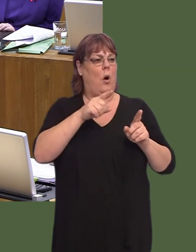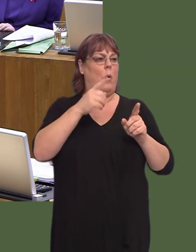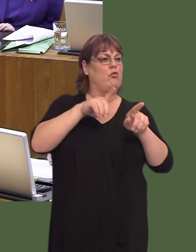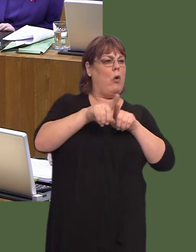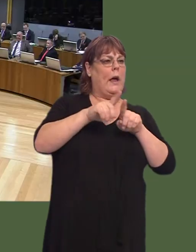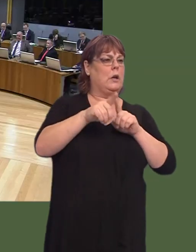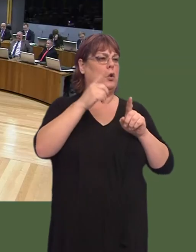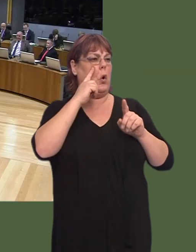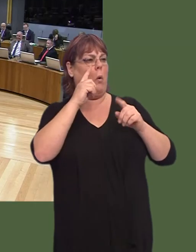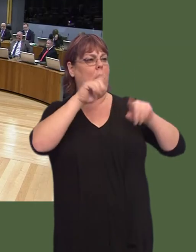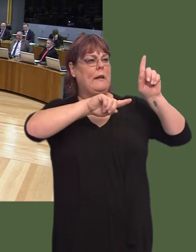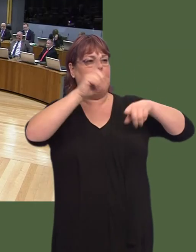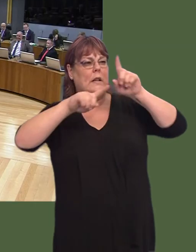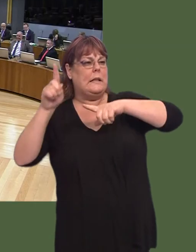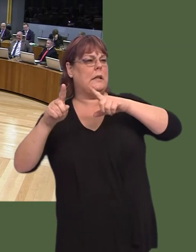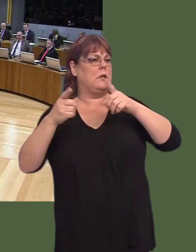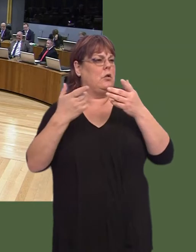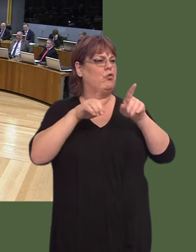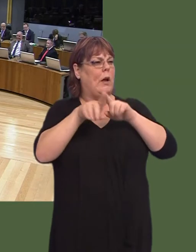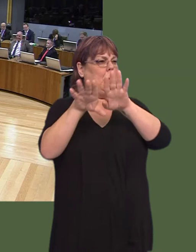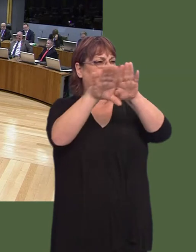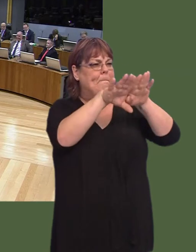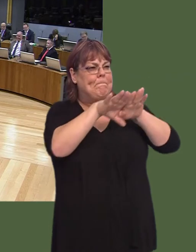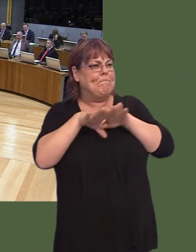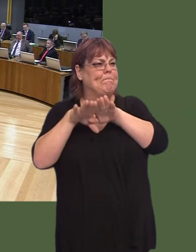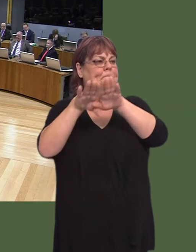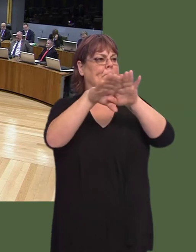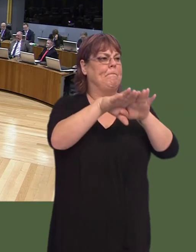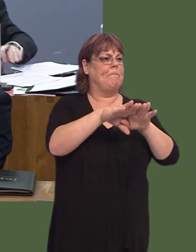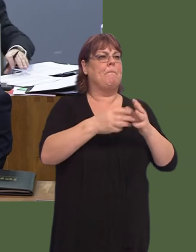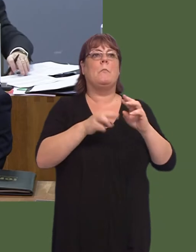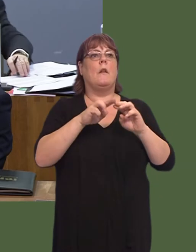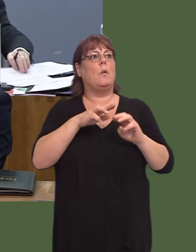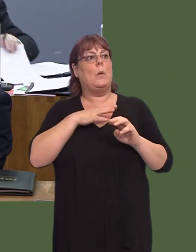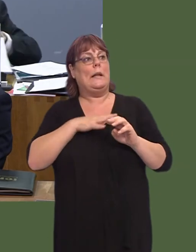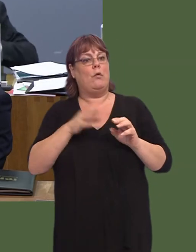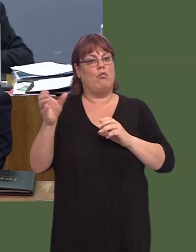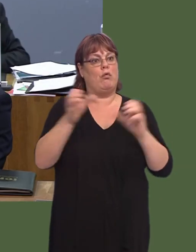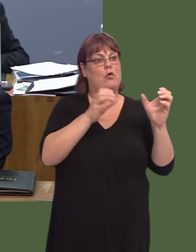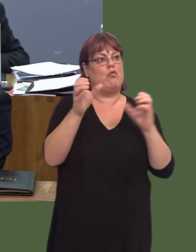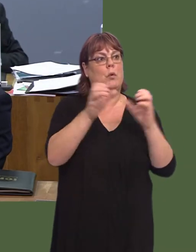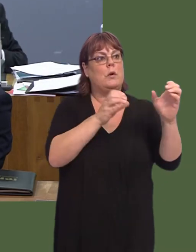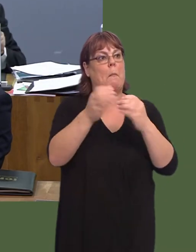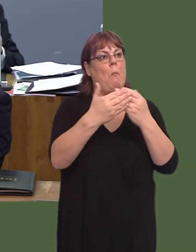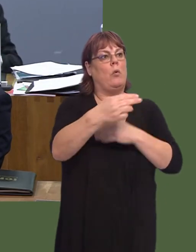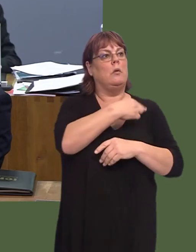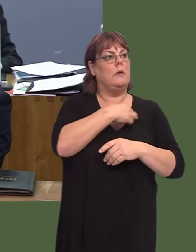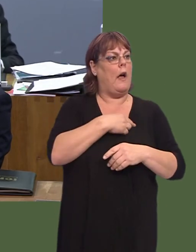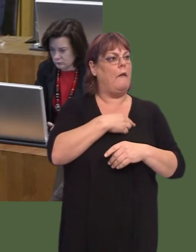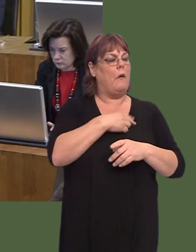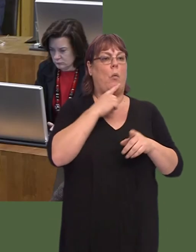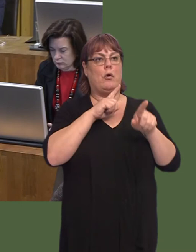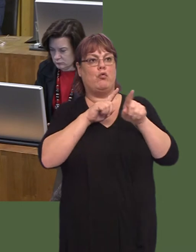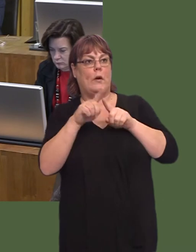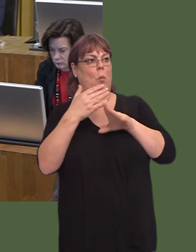out those disparities and to take action where that is needed. And where there is a need, for example, to recruit, we look to recruit and